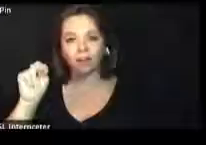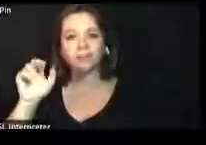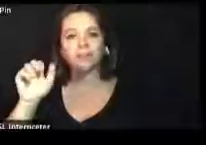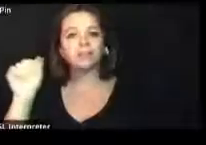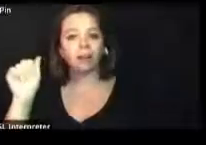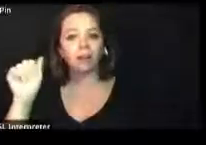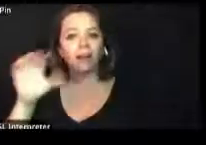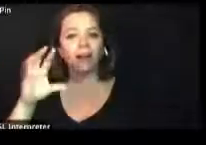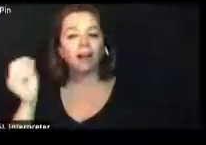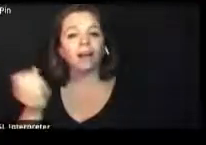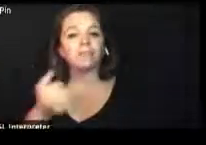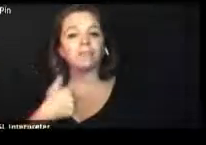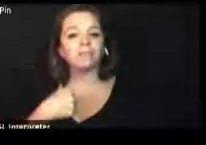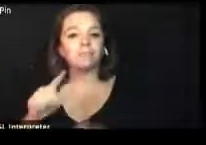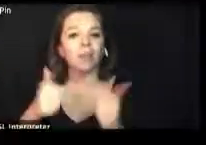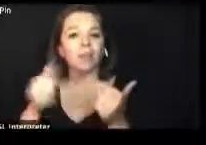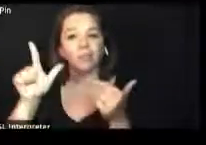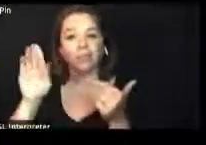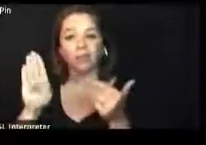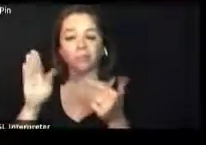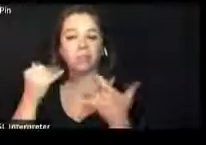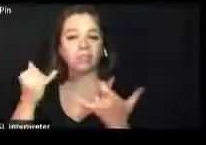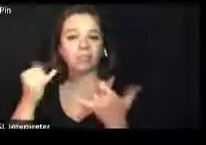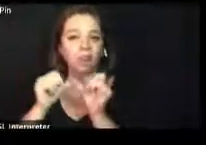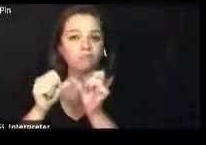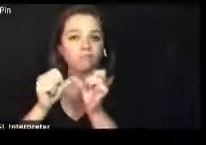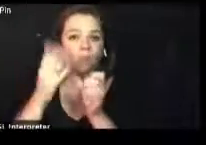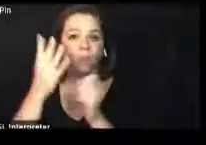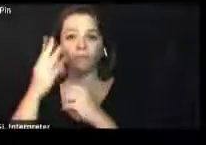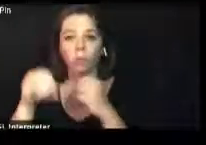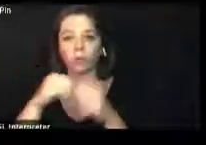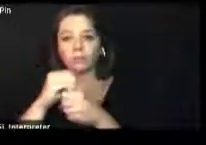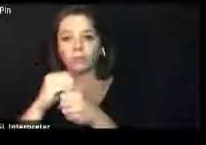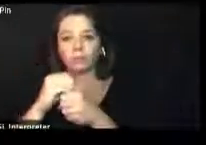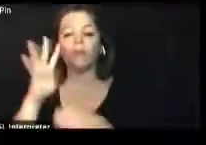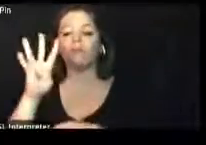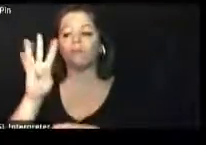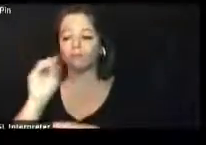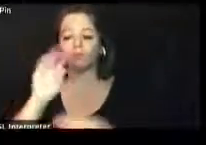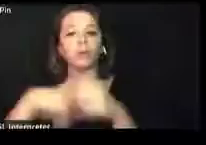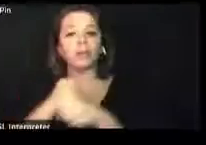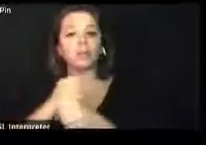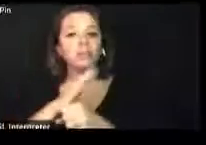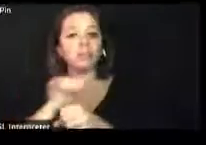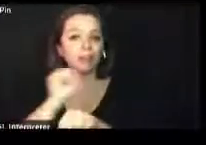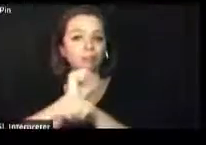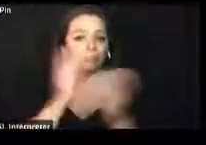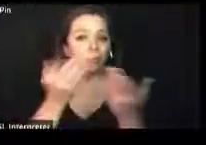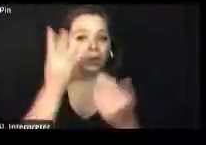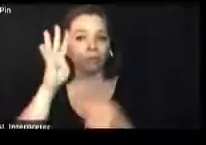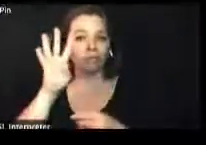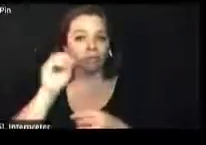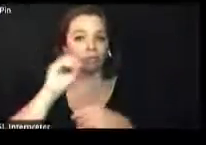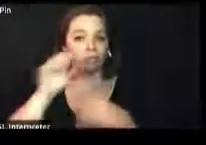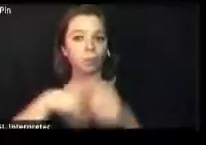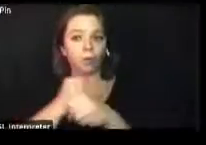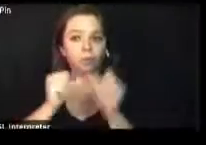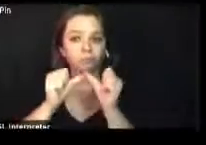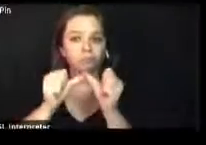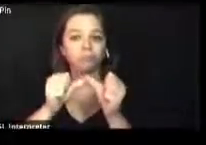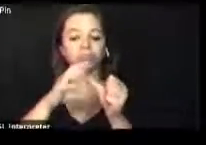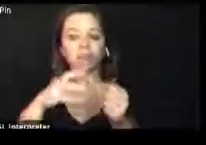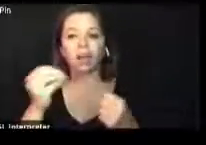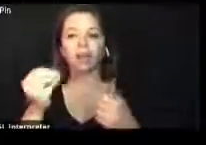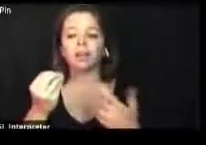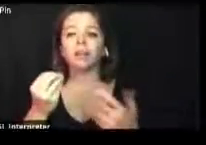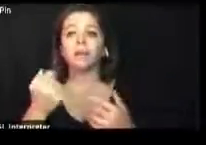I have lived in Long Beach now for 40 years and have actually worked here for 40 years. I'm also